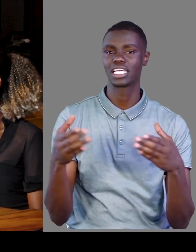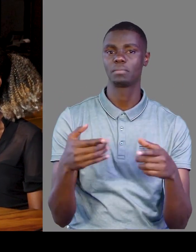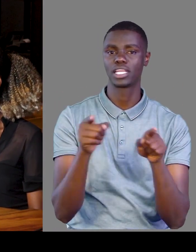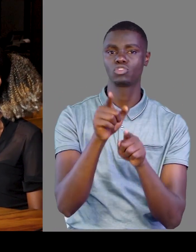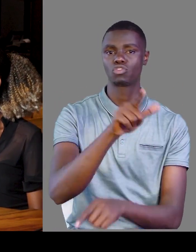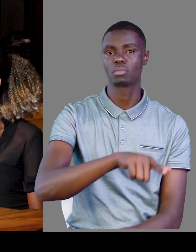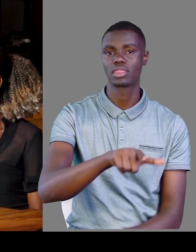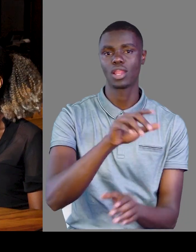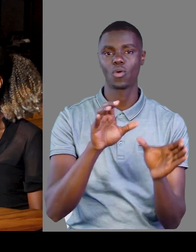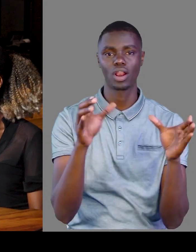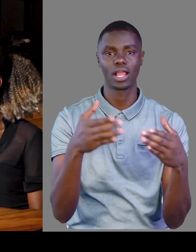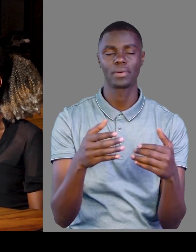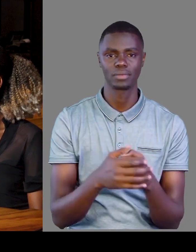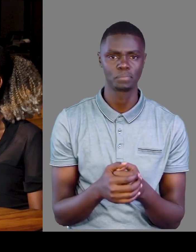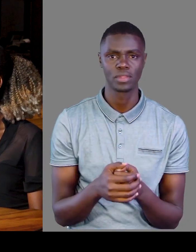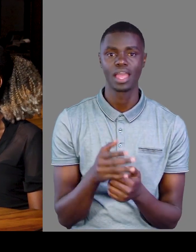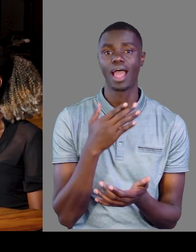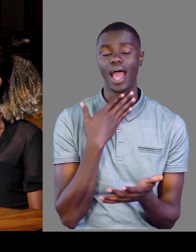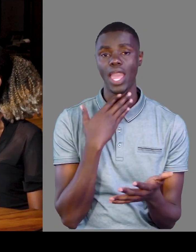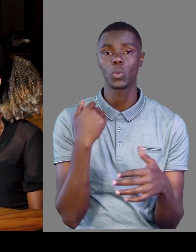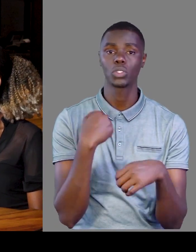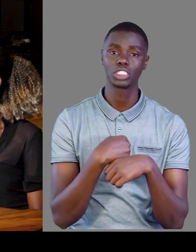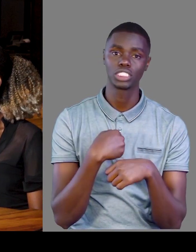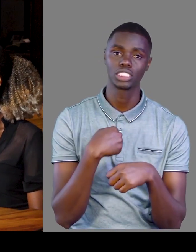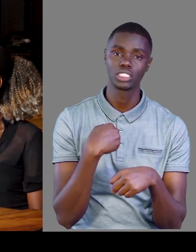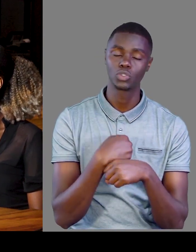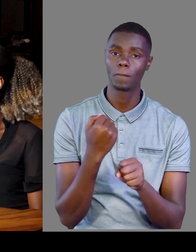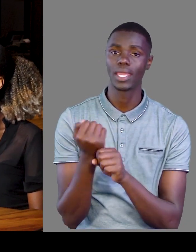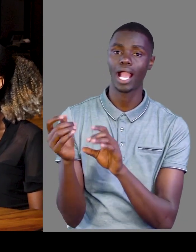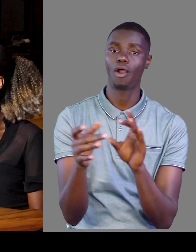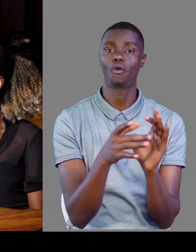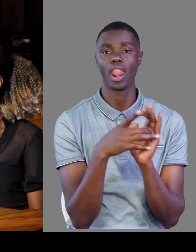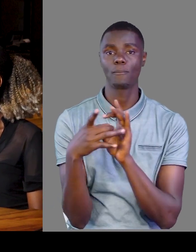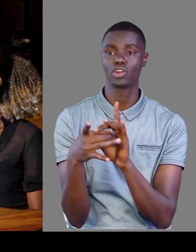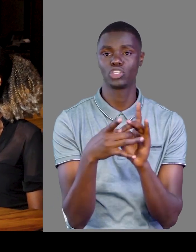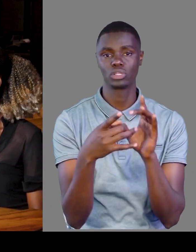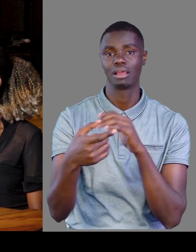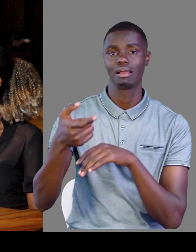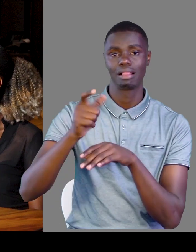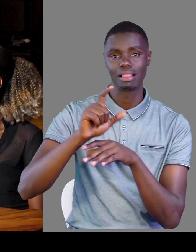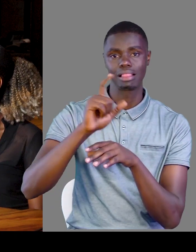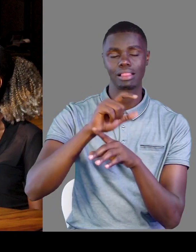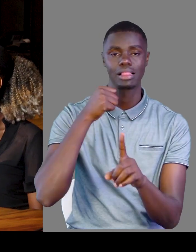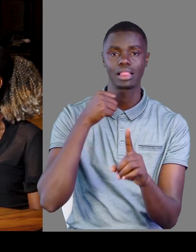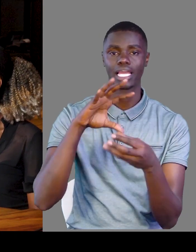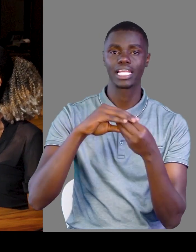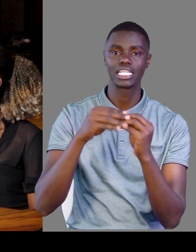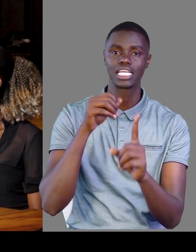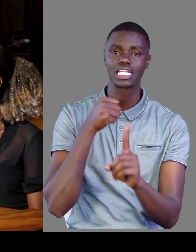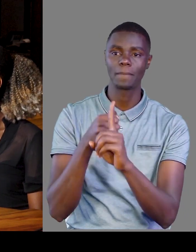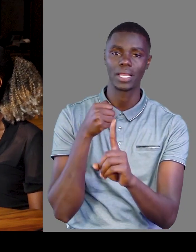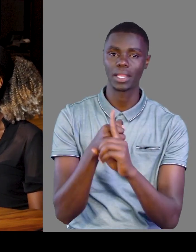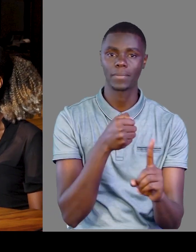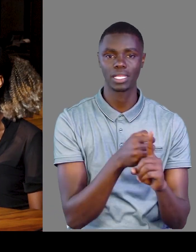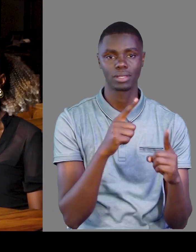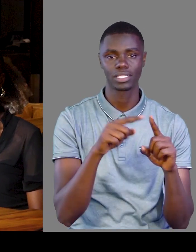the local company. Yeah. Nice. So I want to make kind of collaboration and create some more like impact,